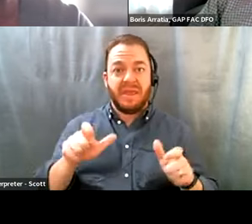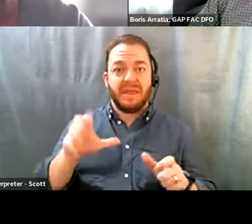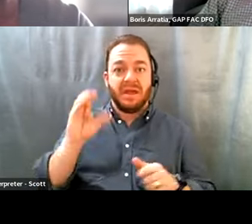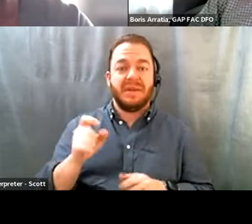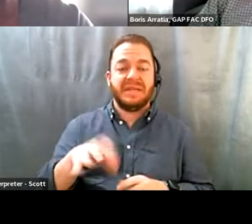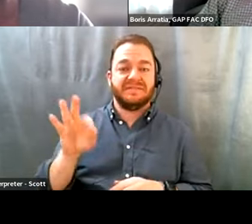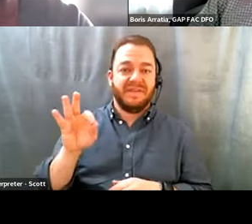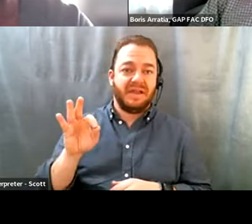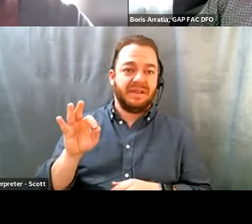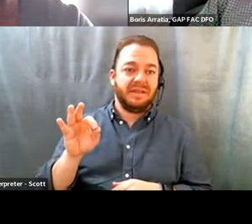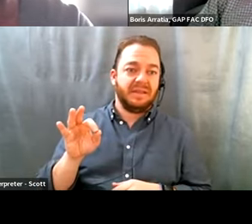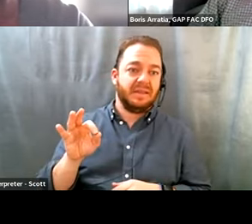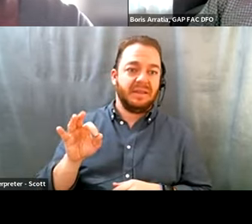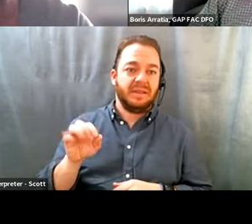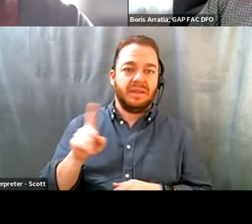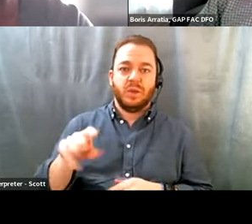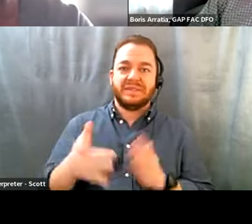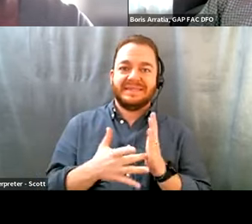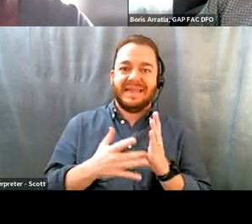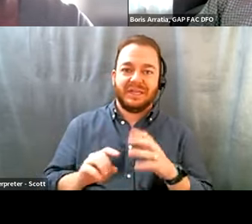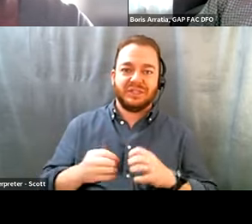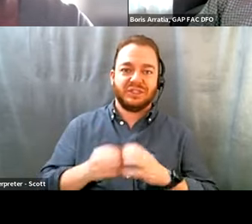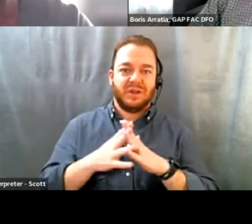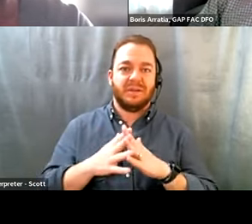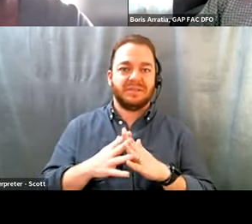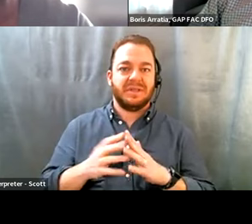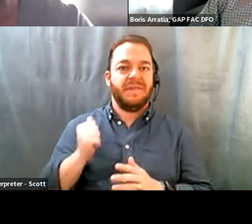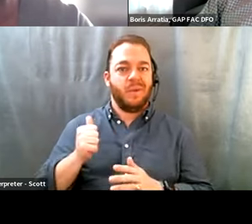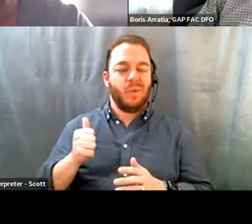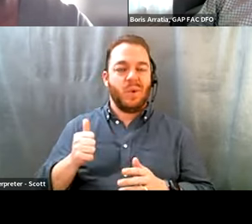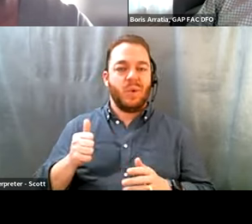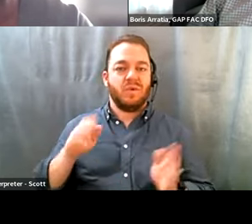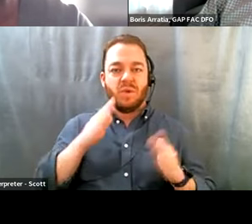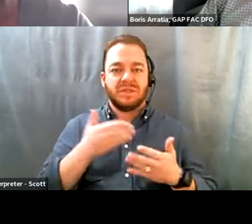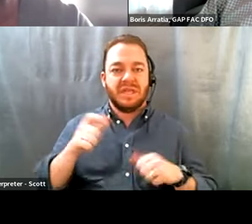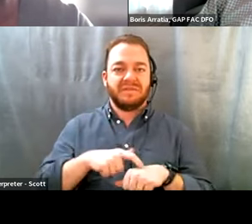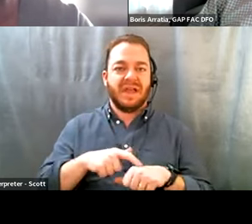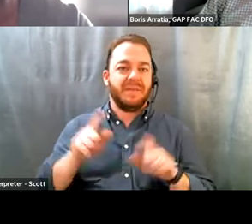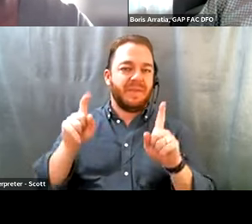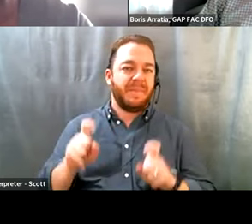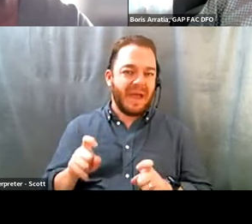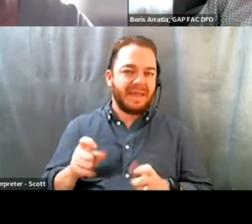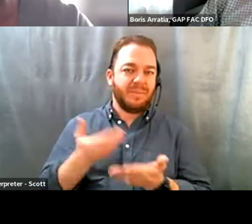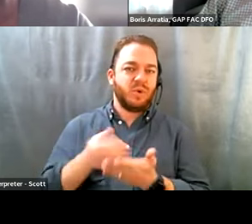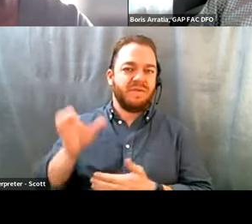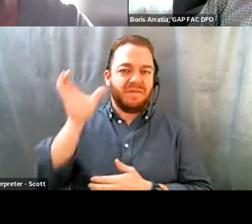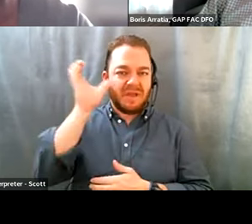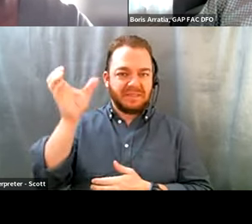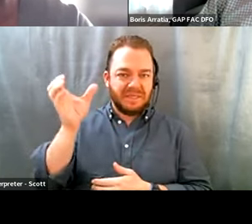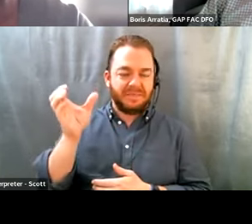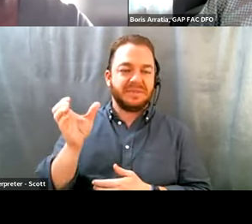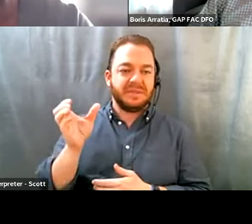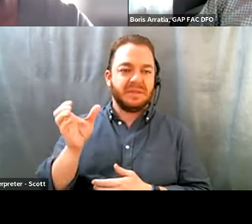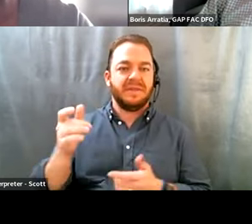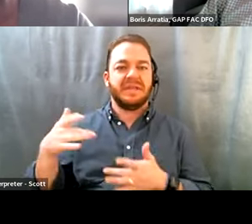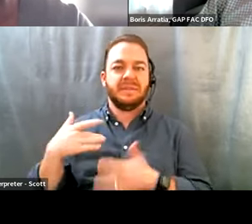find about these tech startups, is they're not going to spend a lot of time, end up doing a pilot or a proof of concept, which are